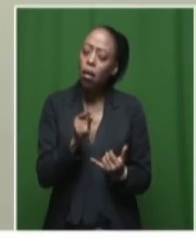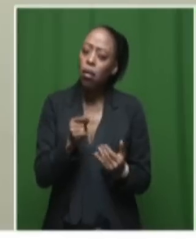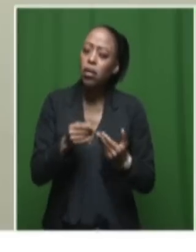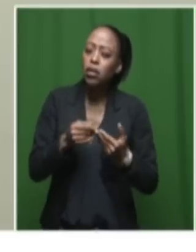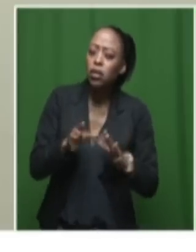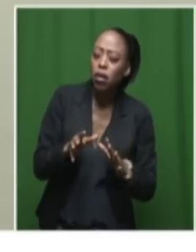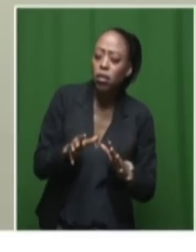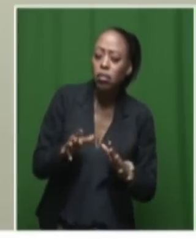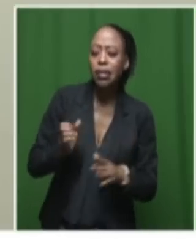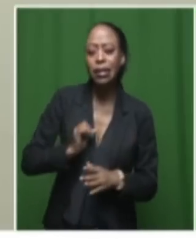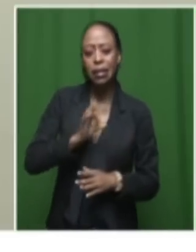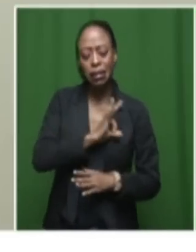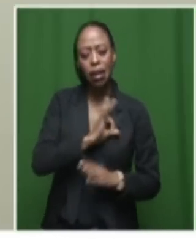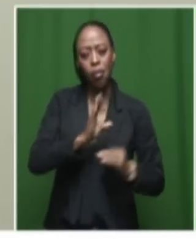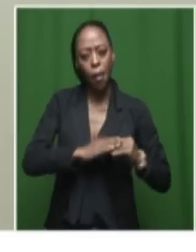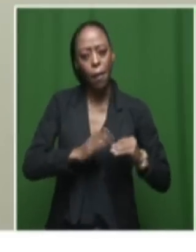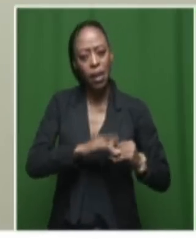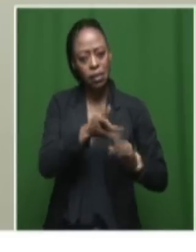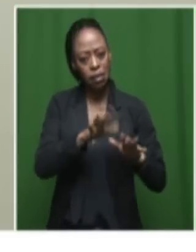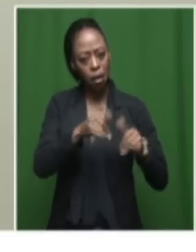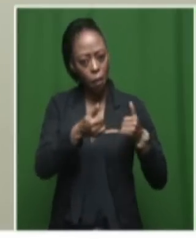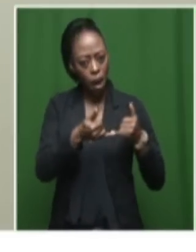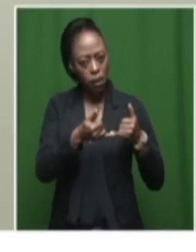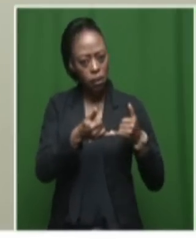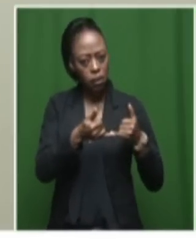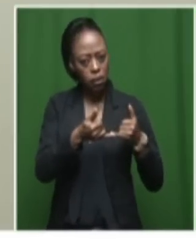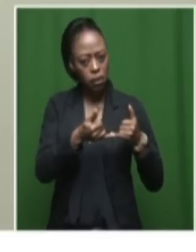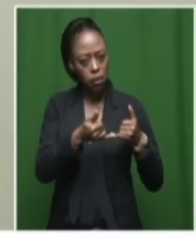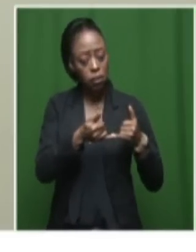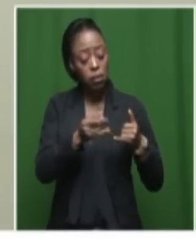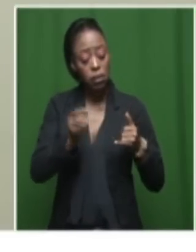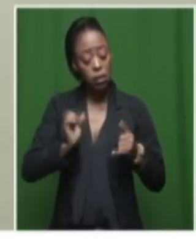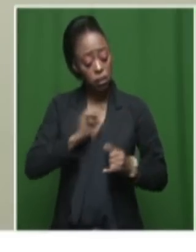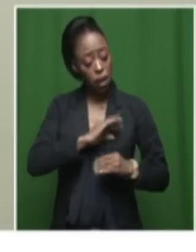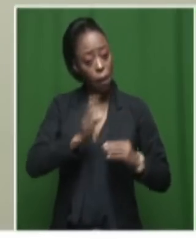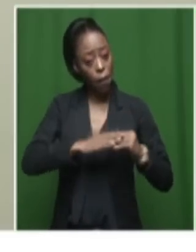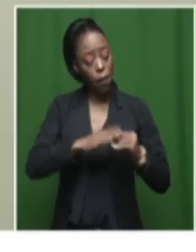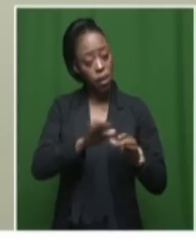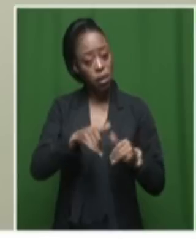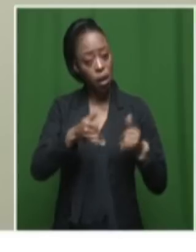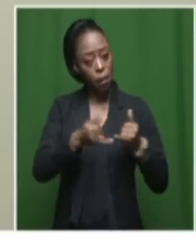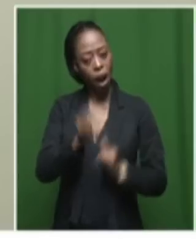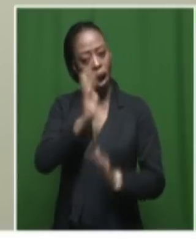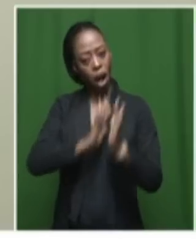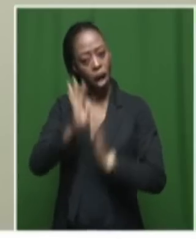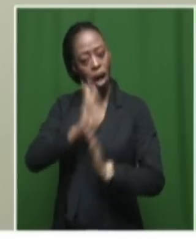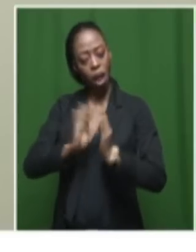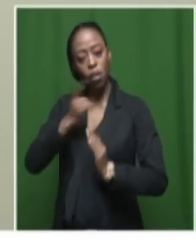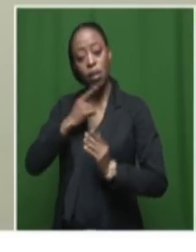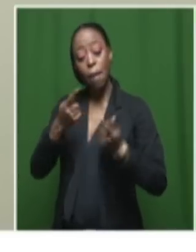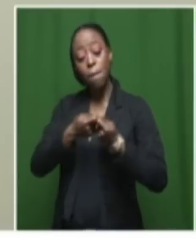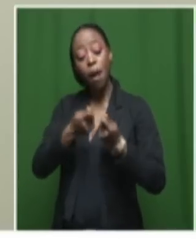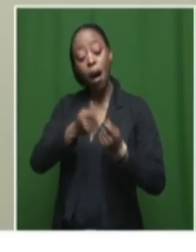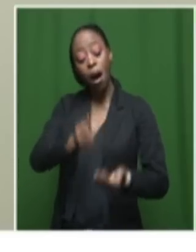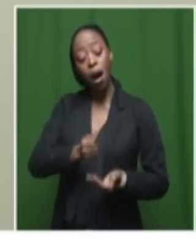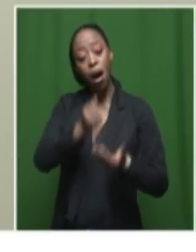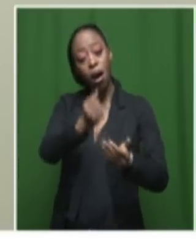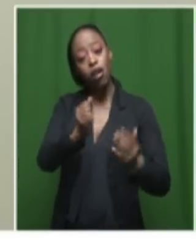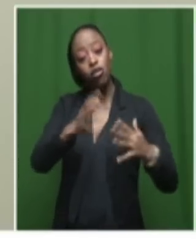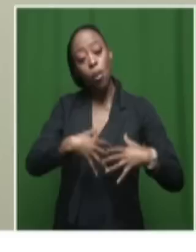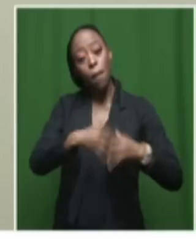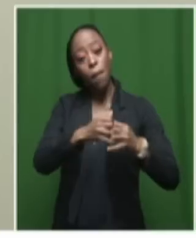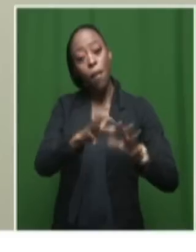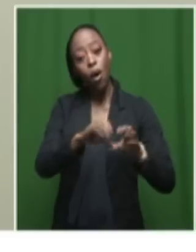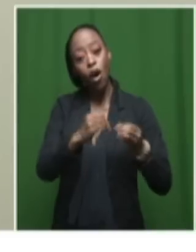between the staff at New Frame, some of the staff, who alleged that the funding for New Frame was somehow dirty